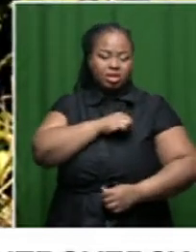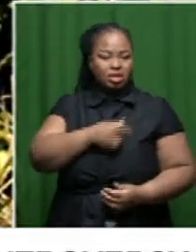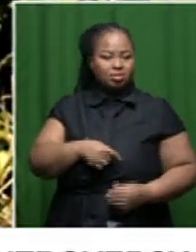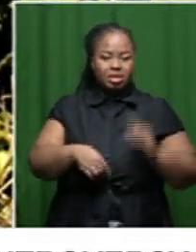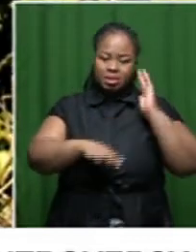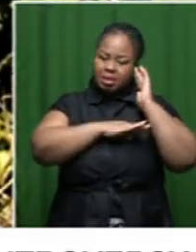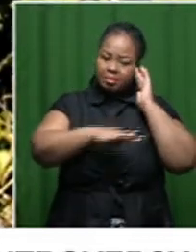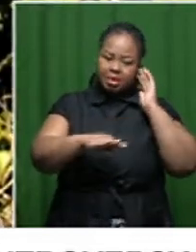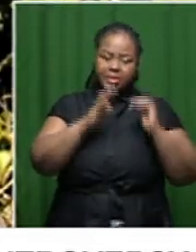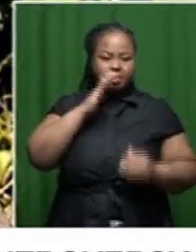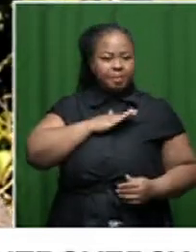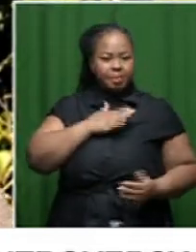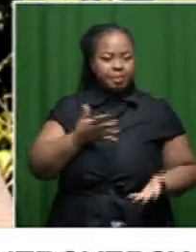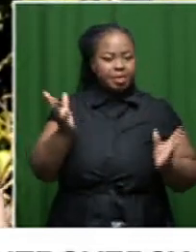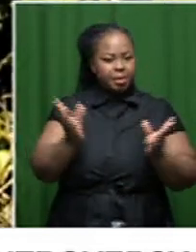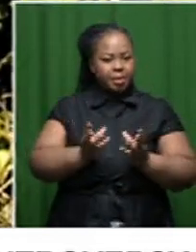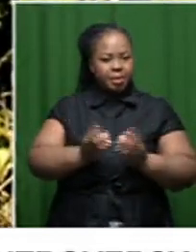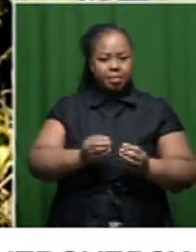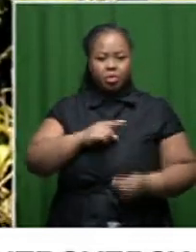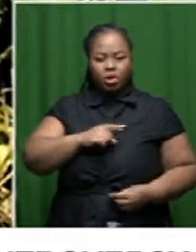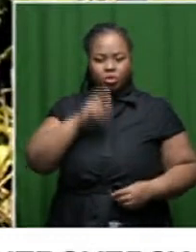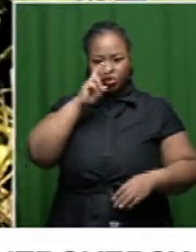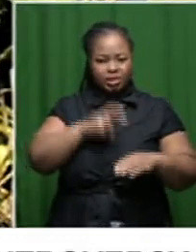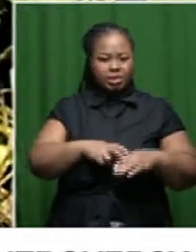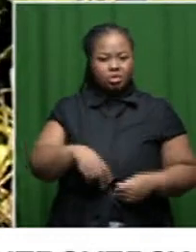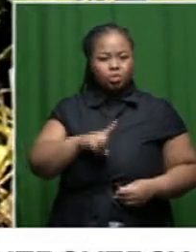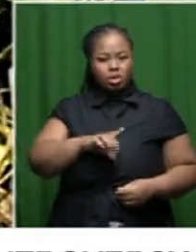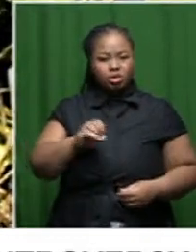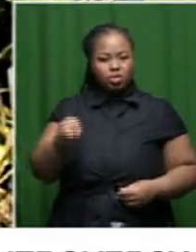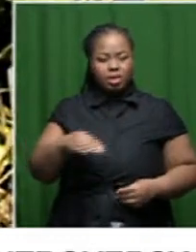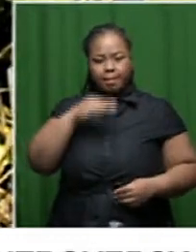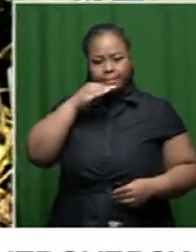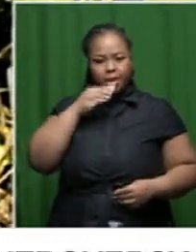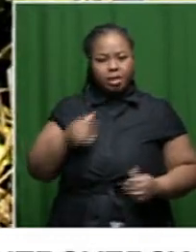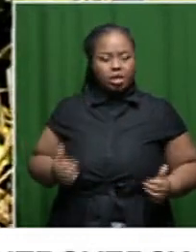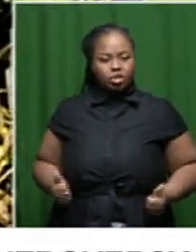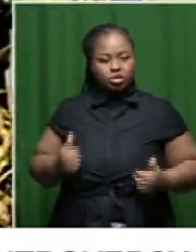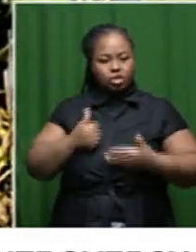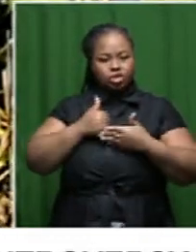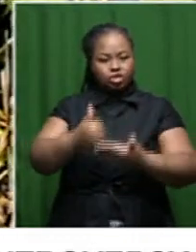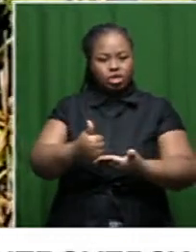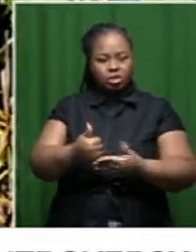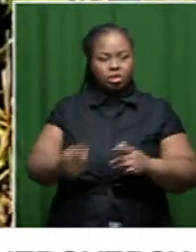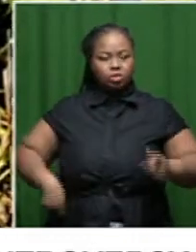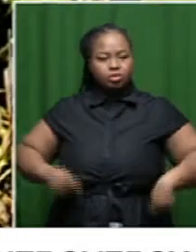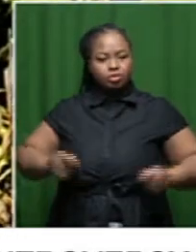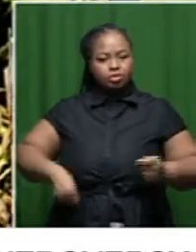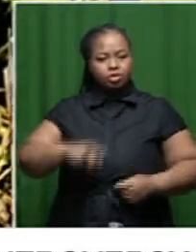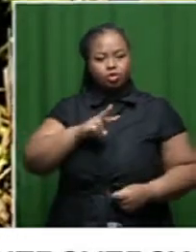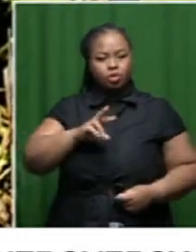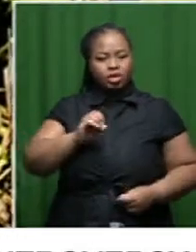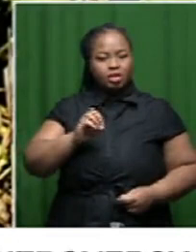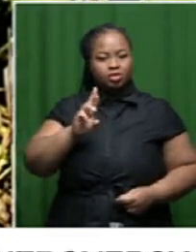of beds. You know, why do you need 100 luxury leather armchairs? And they also spent 230